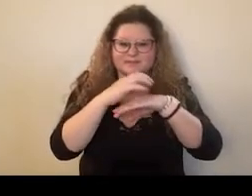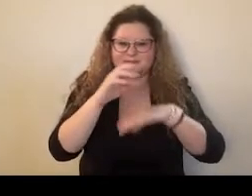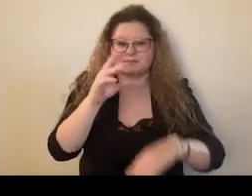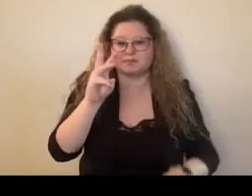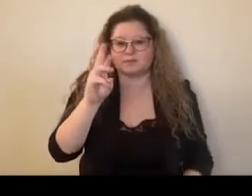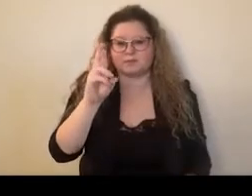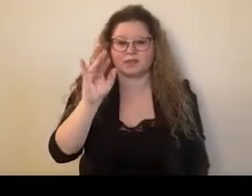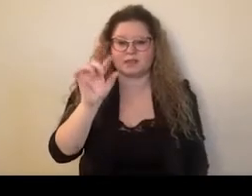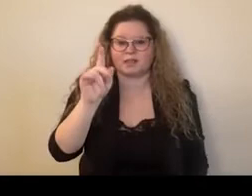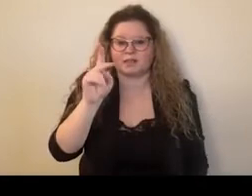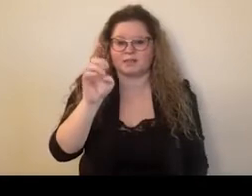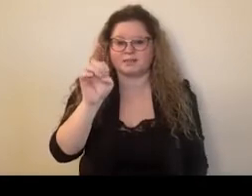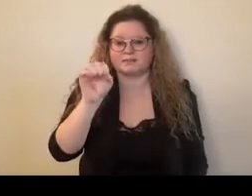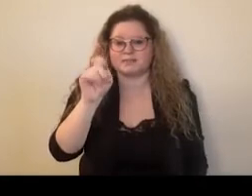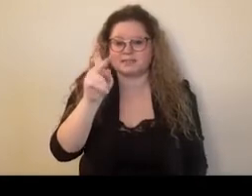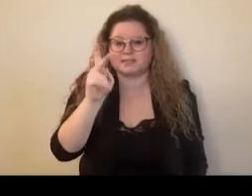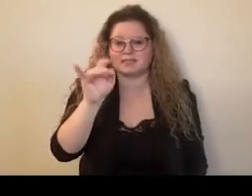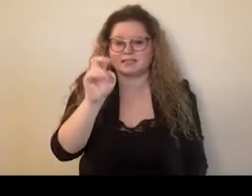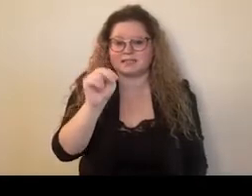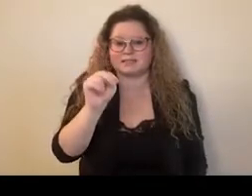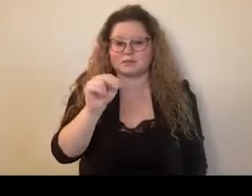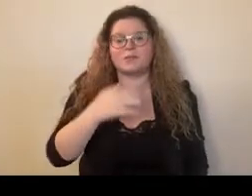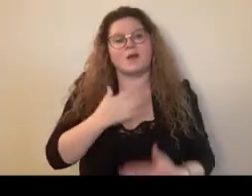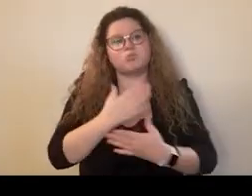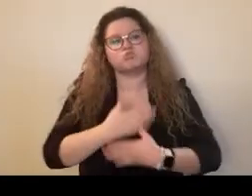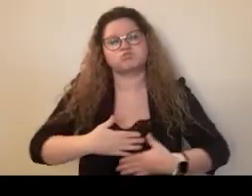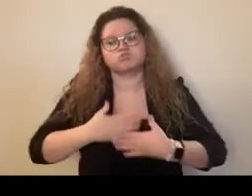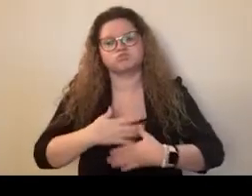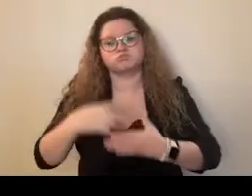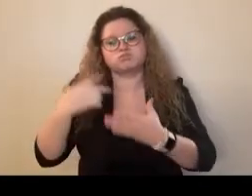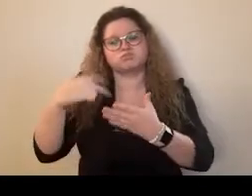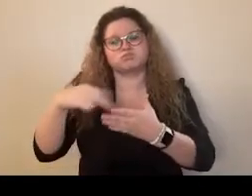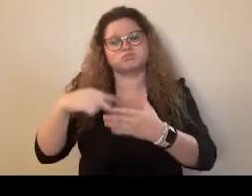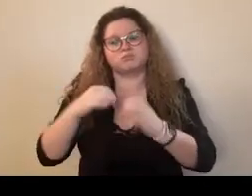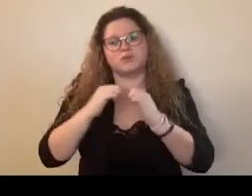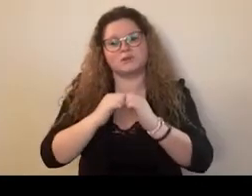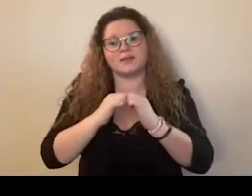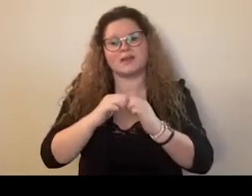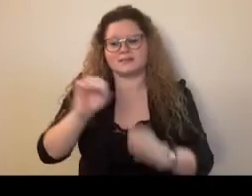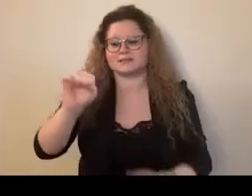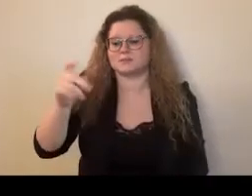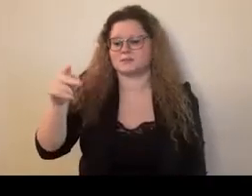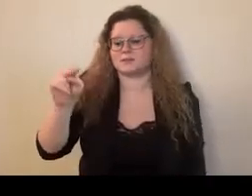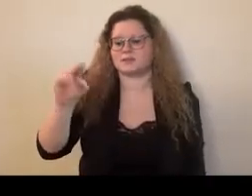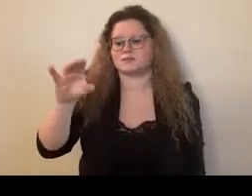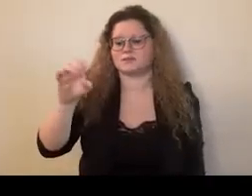enjoying the support which allows her to dance to the music at Spencer House.